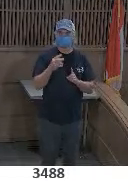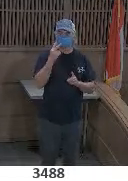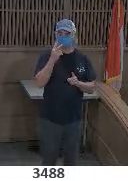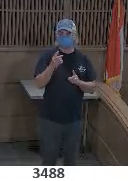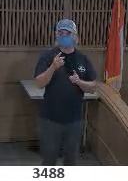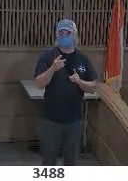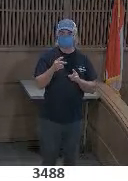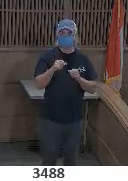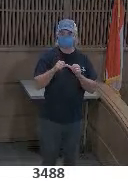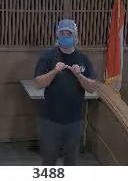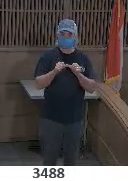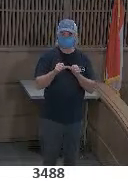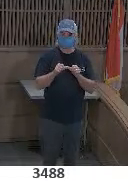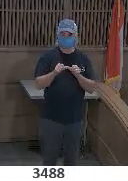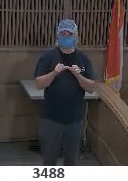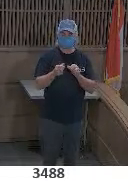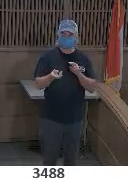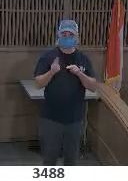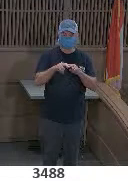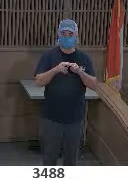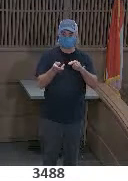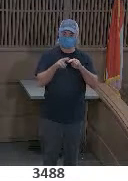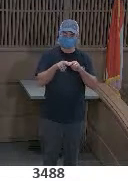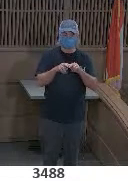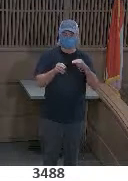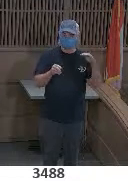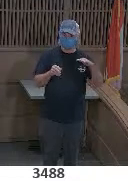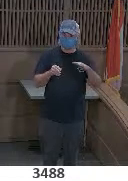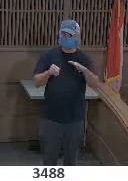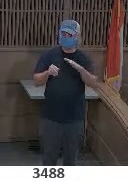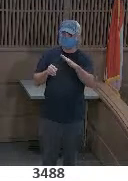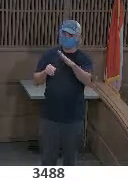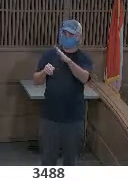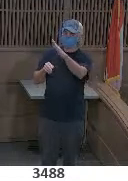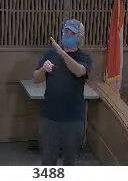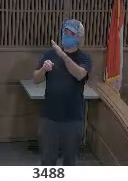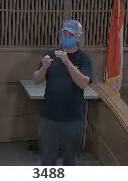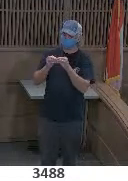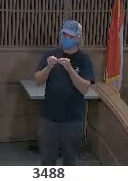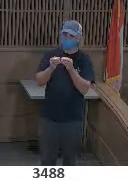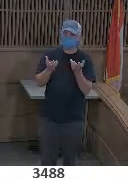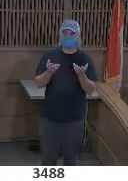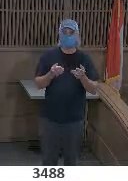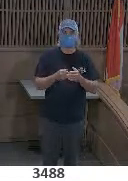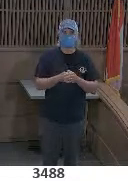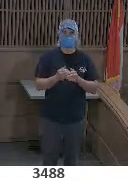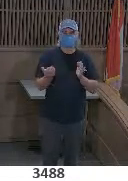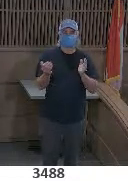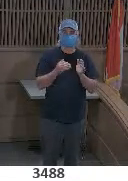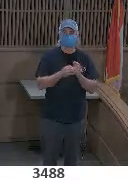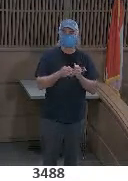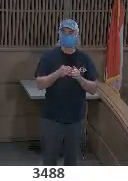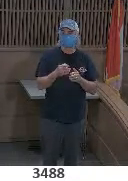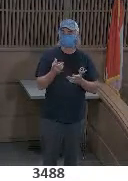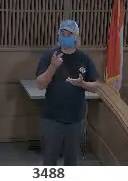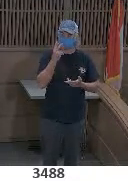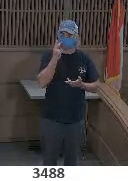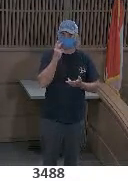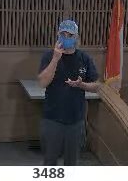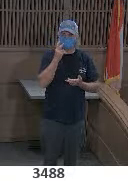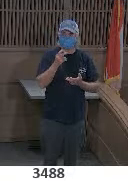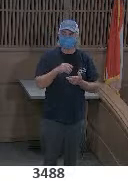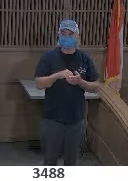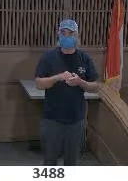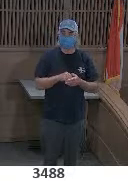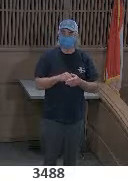week, continues to climb. Now, again, what is interesting, we start looking